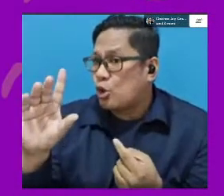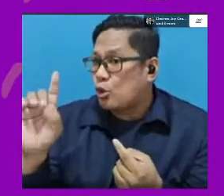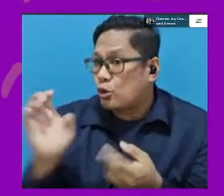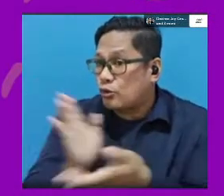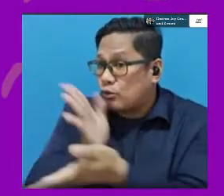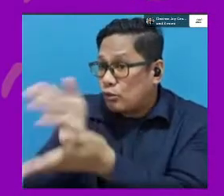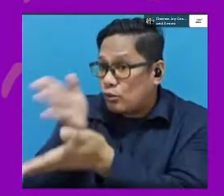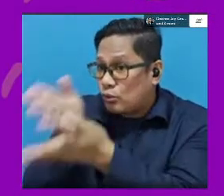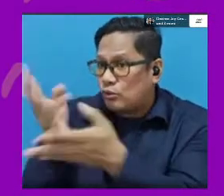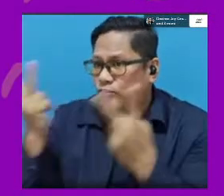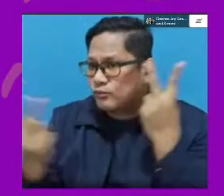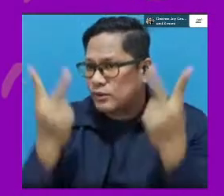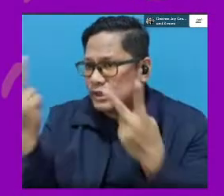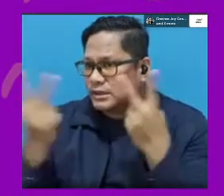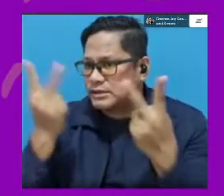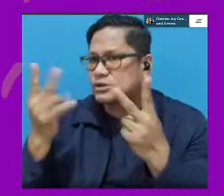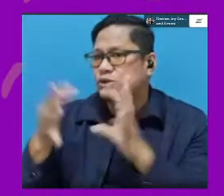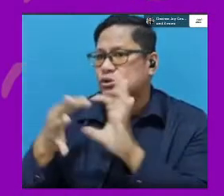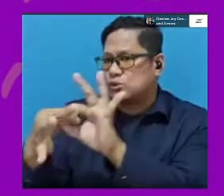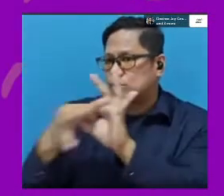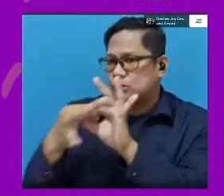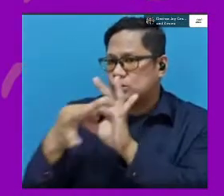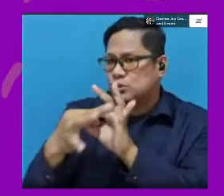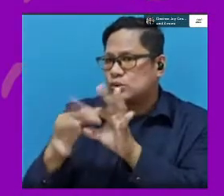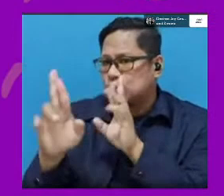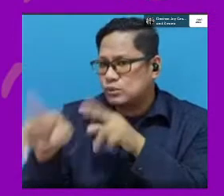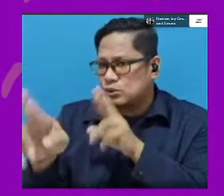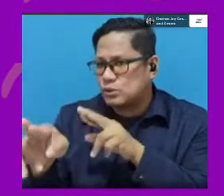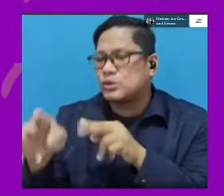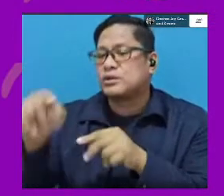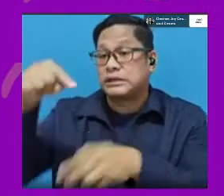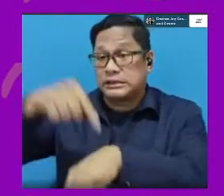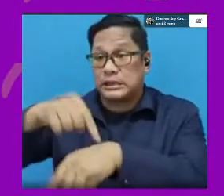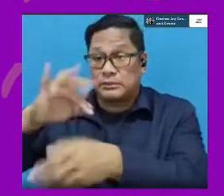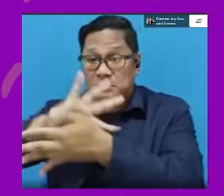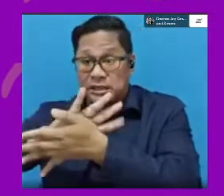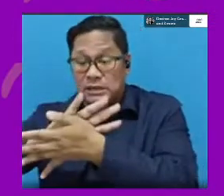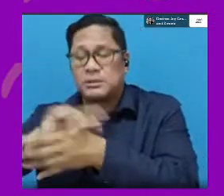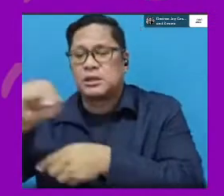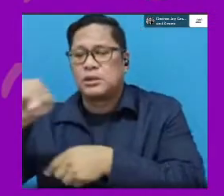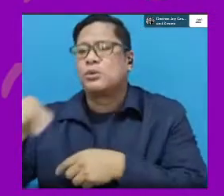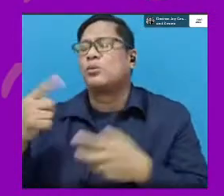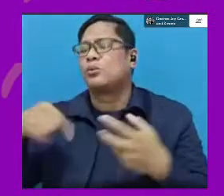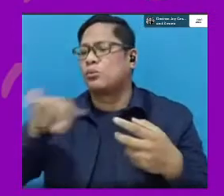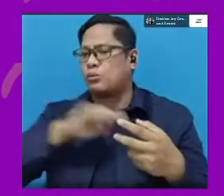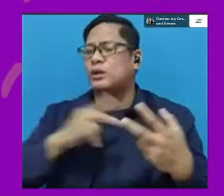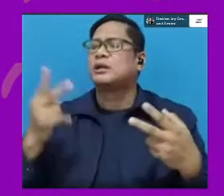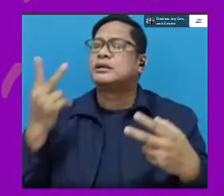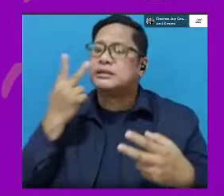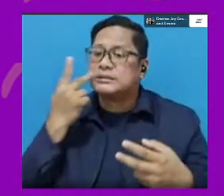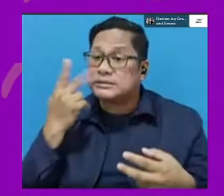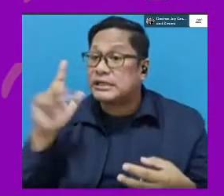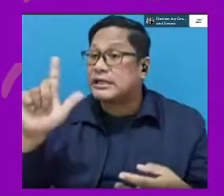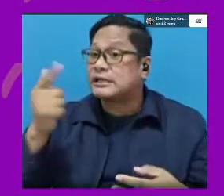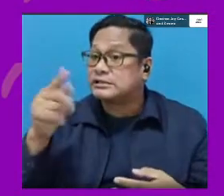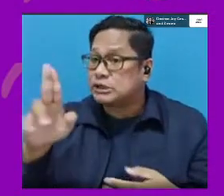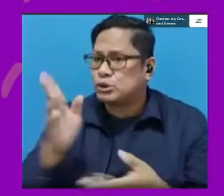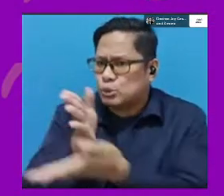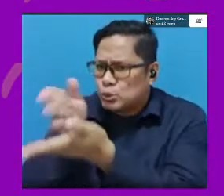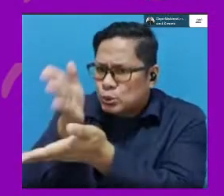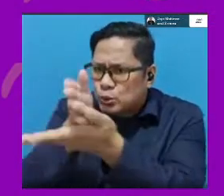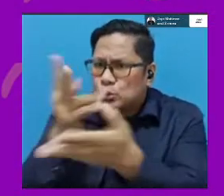the coordinated response to defeat the epidemic. We conducted LGU visits. We tried to